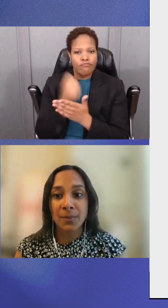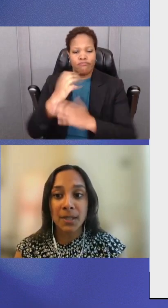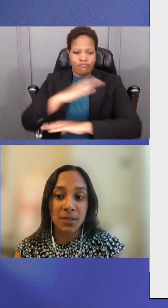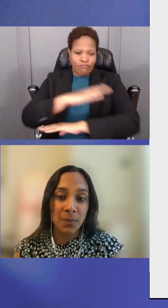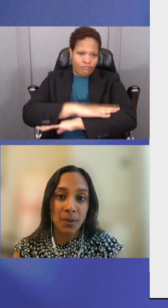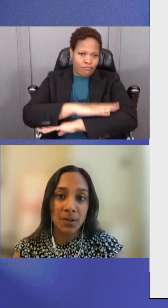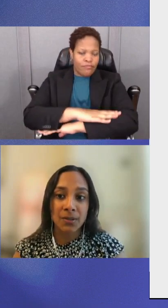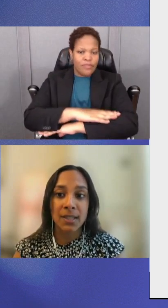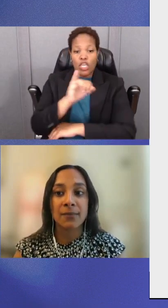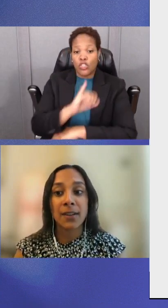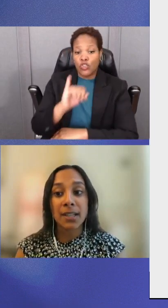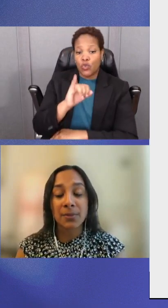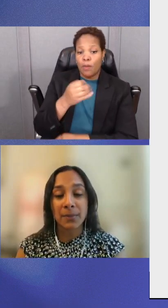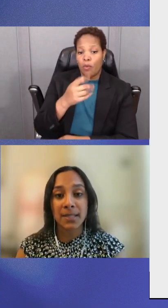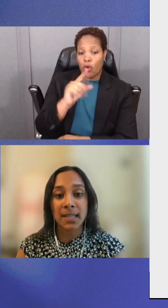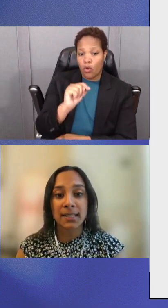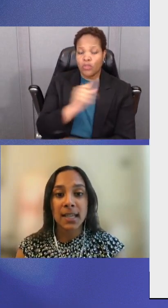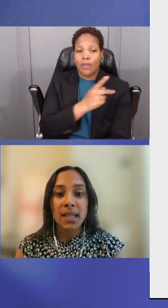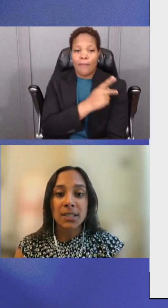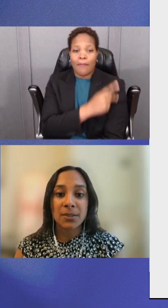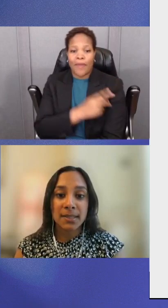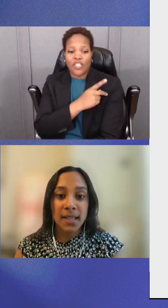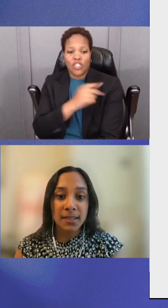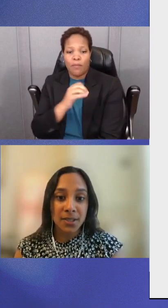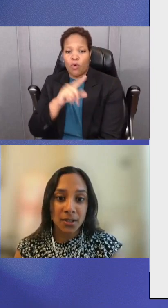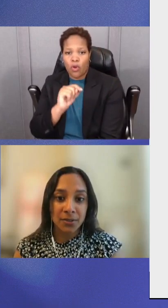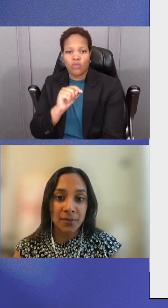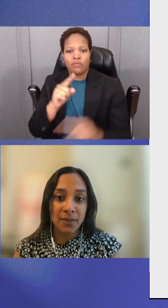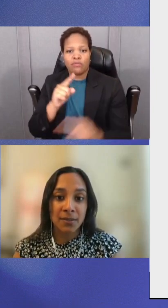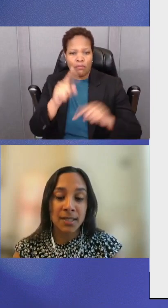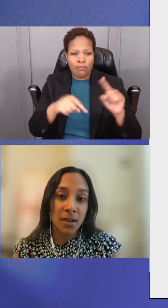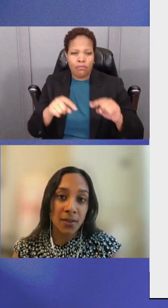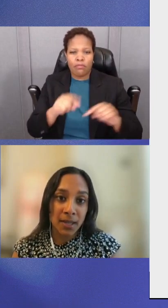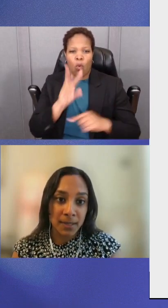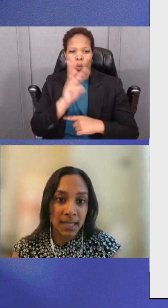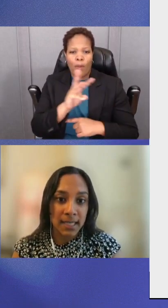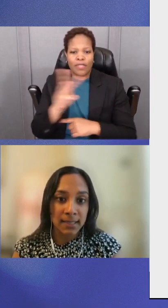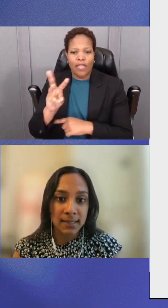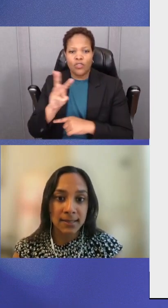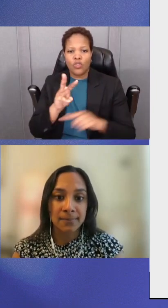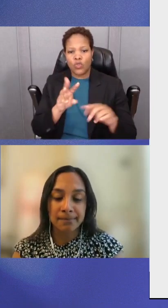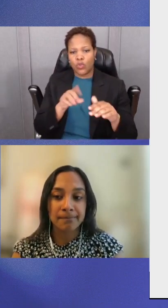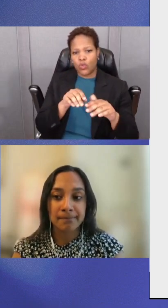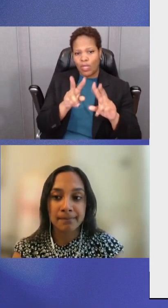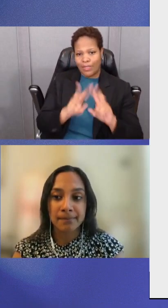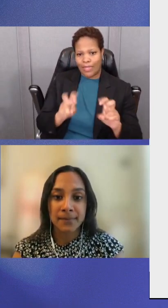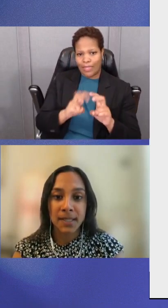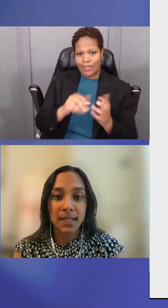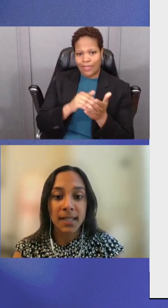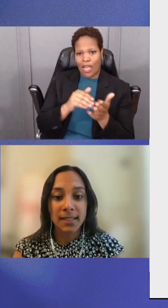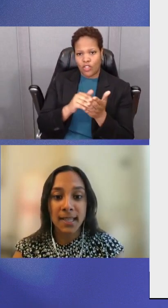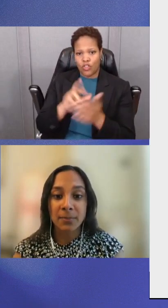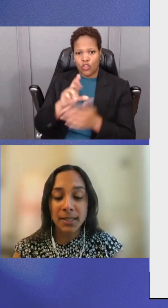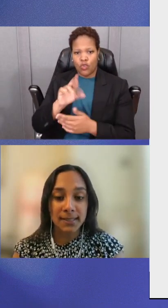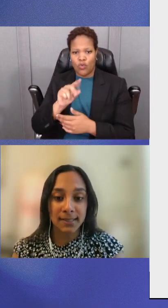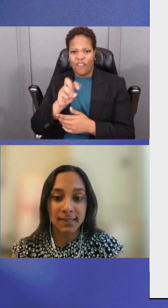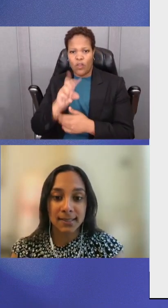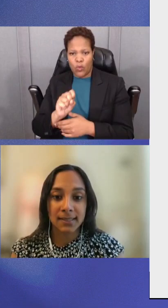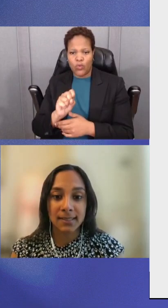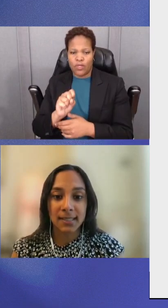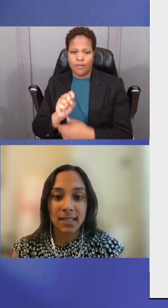portals, patient portals, and various websites to assess doctor reviews and online ratings. Next slide,